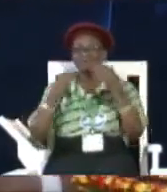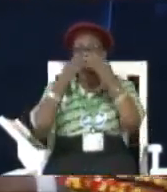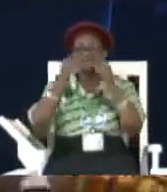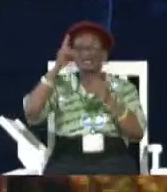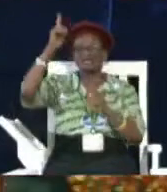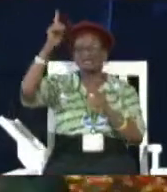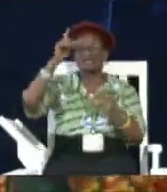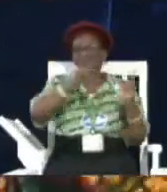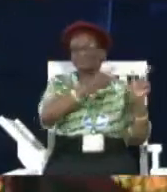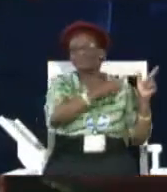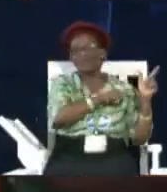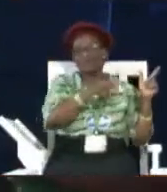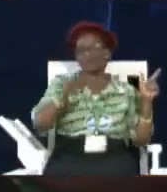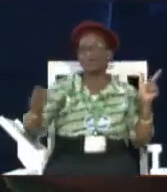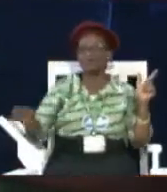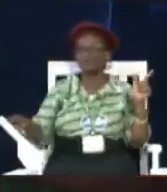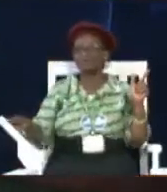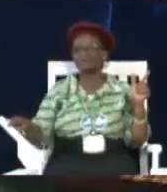Lord.